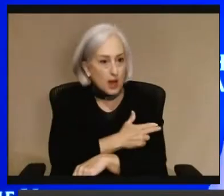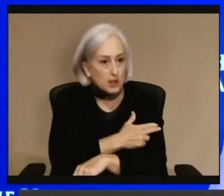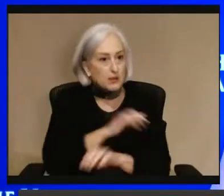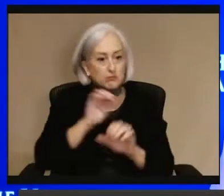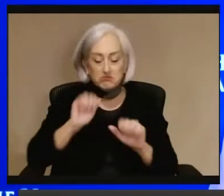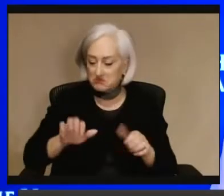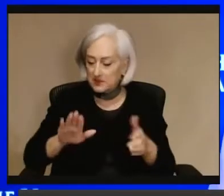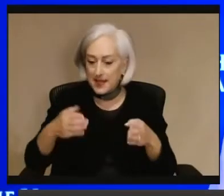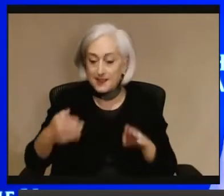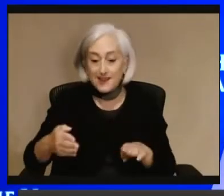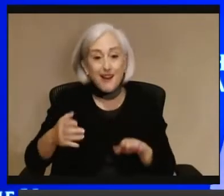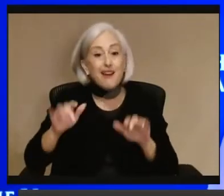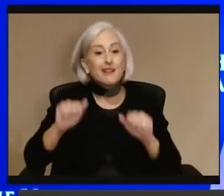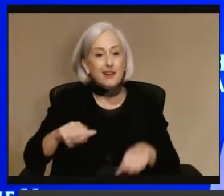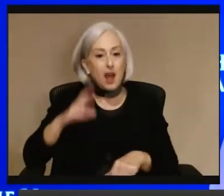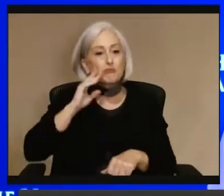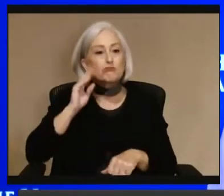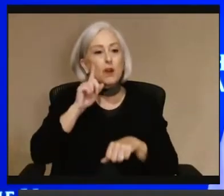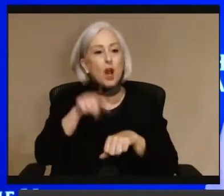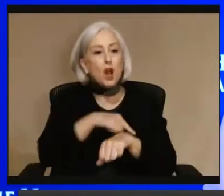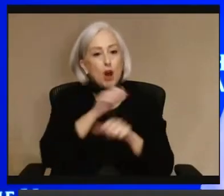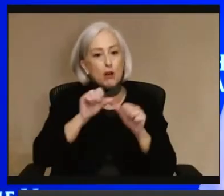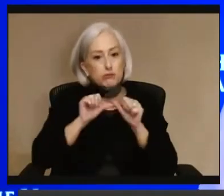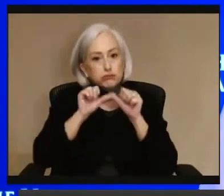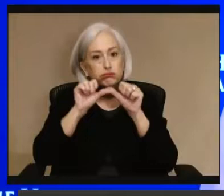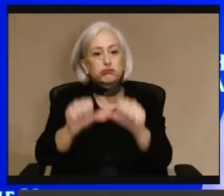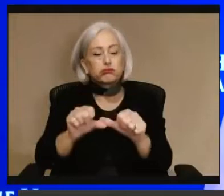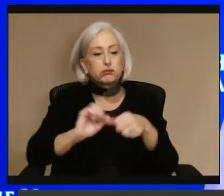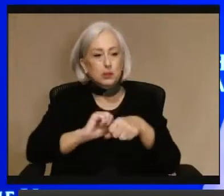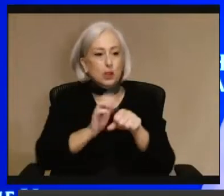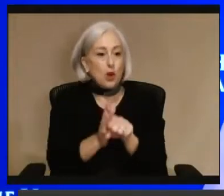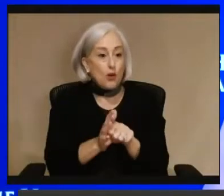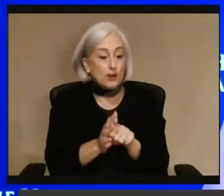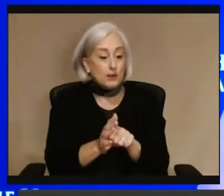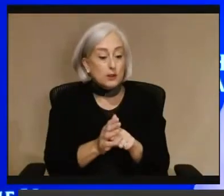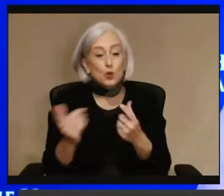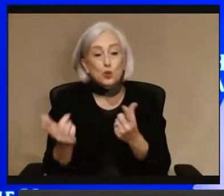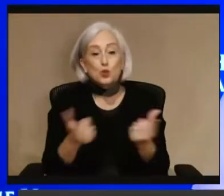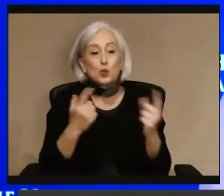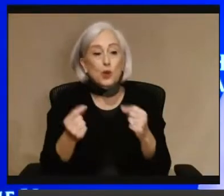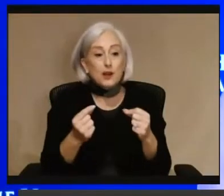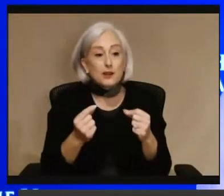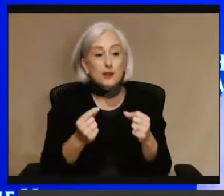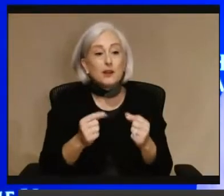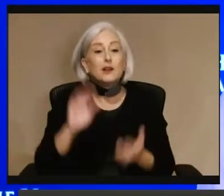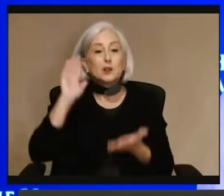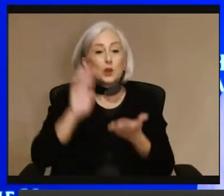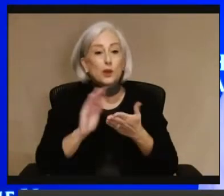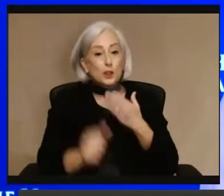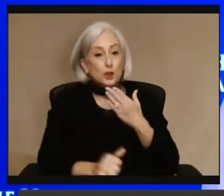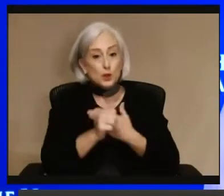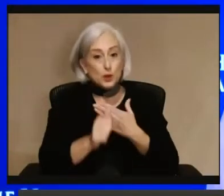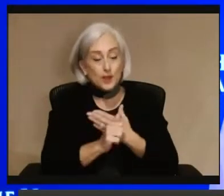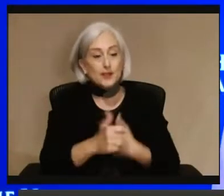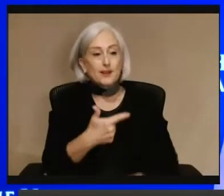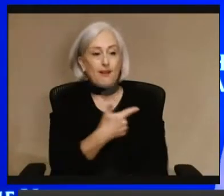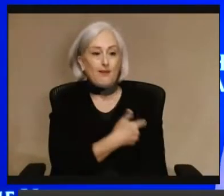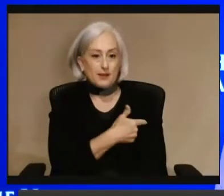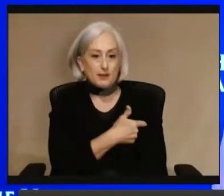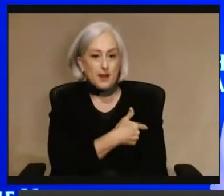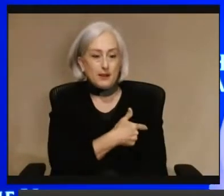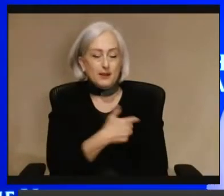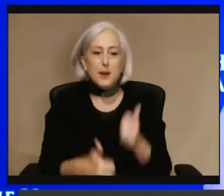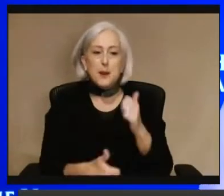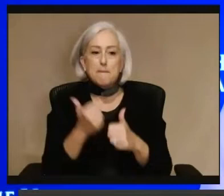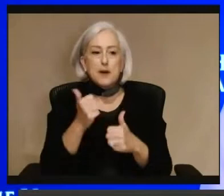helping reduce your risk or reducing your child's risk by getting vaccinated is going to be, again, the best measure moving forward. And